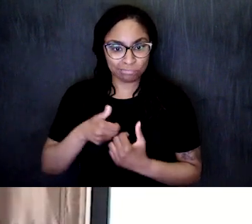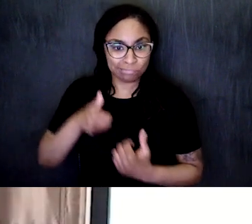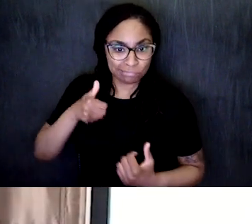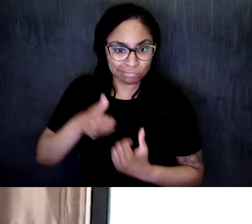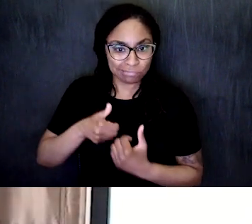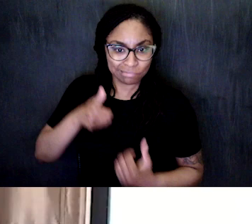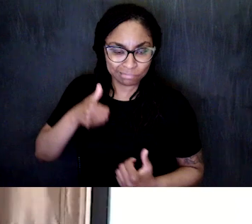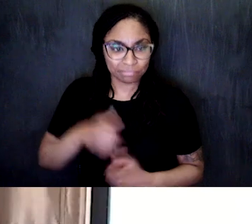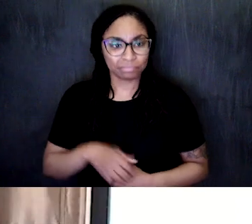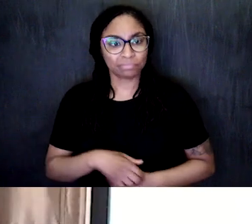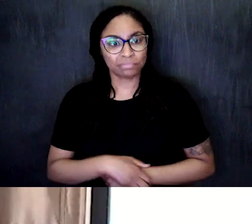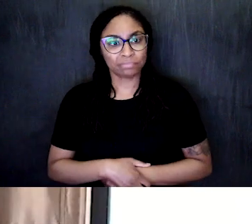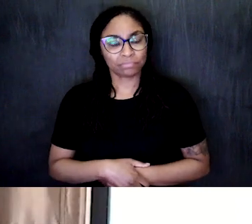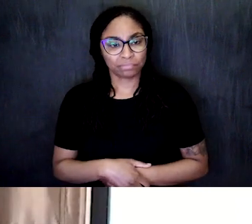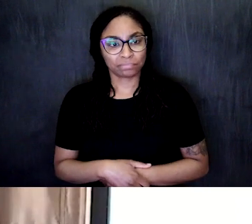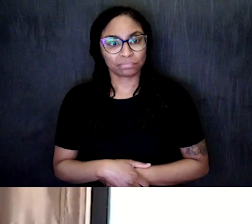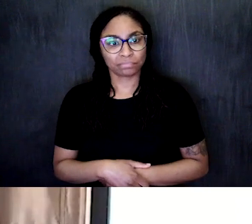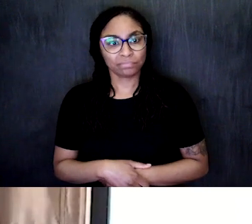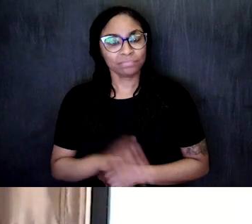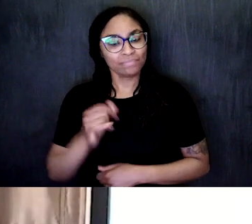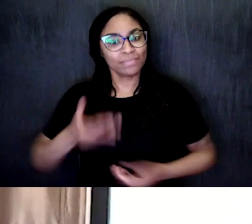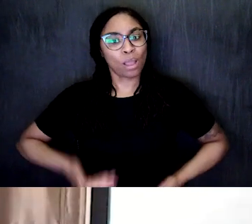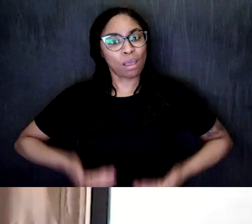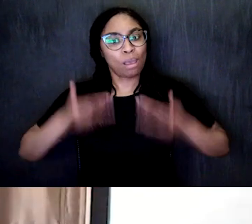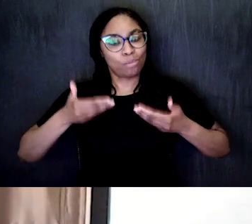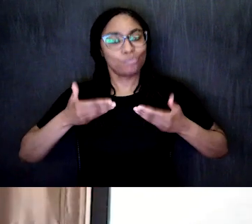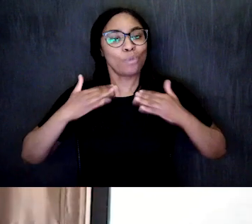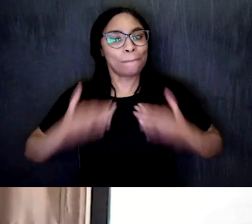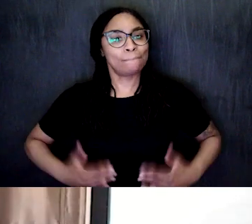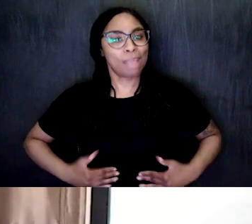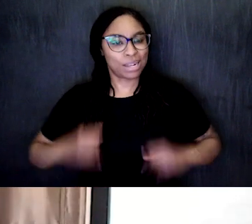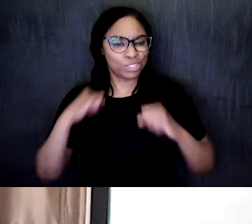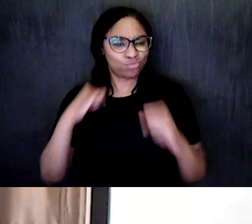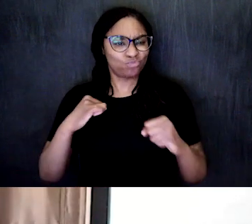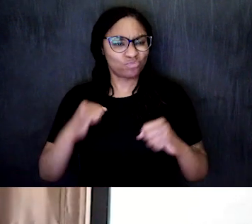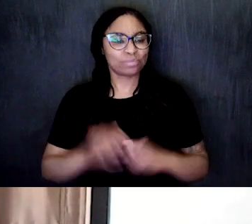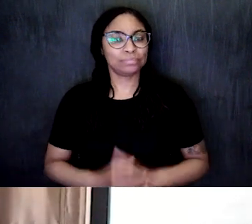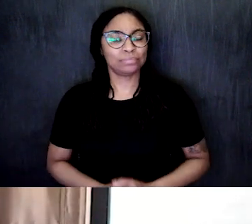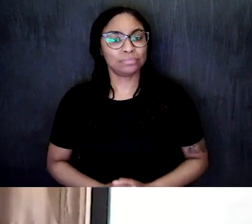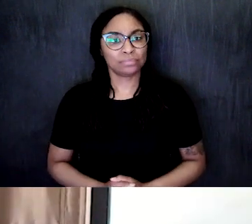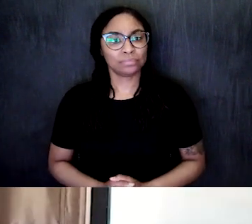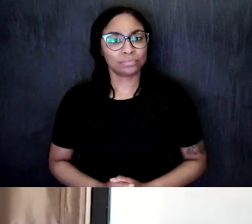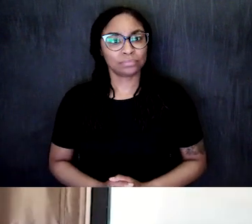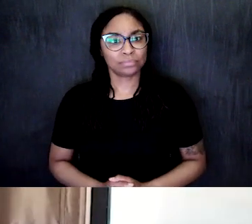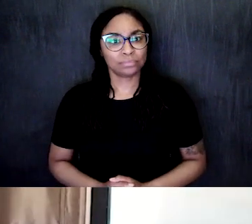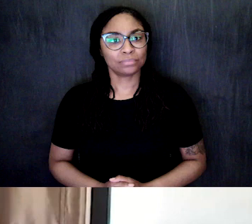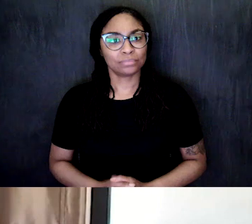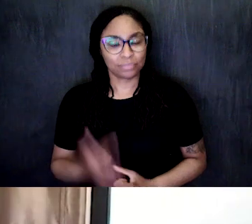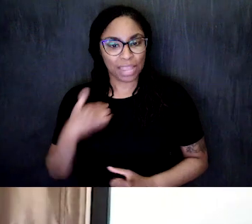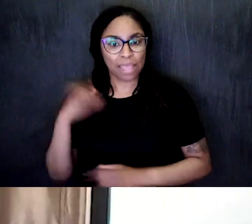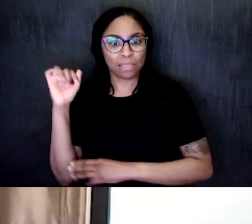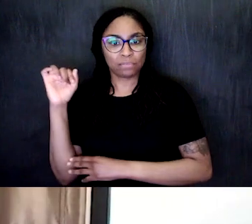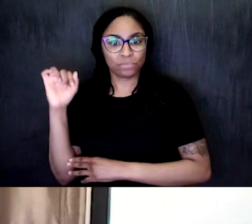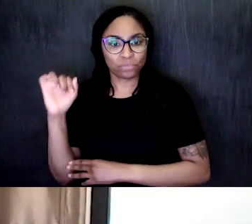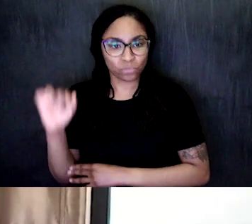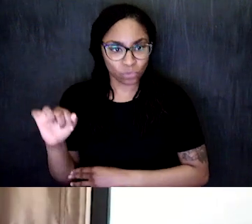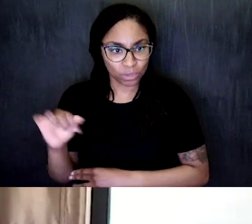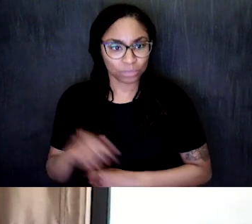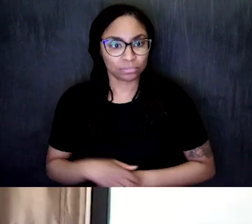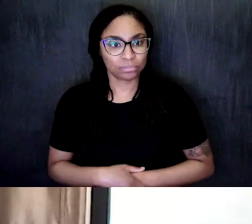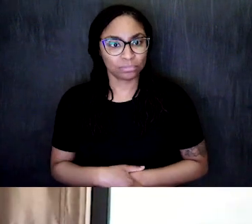strap. See, this is more about strength in the upper body. Oh. And then you come